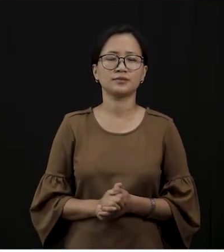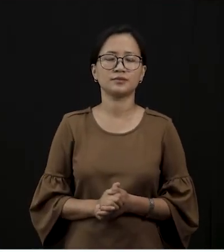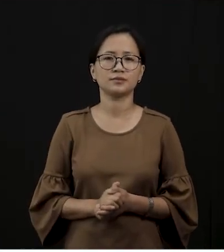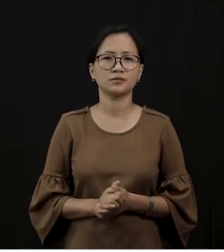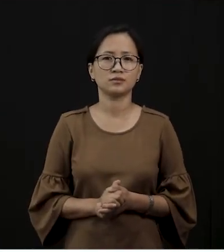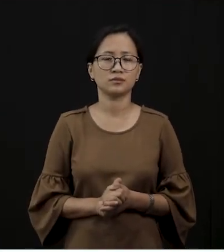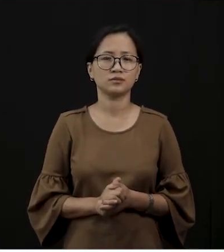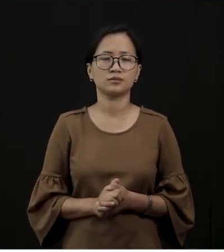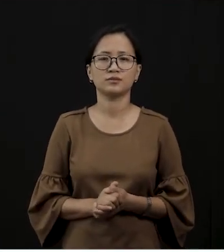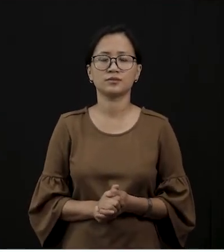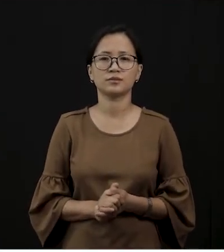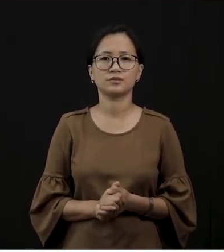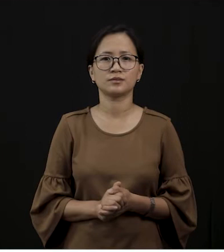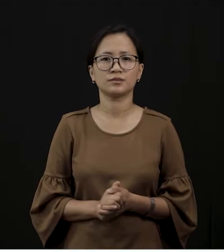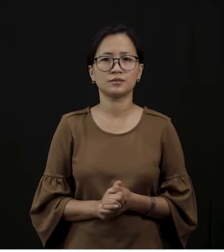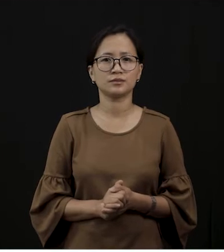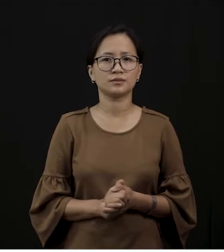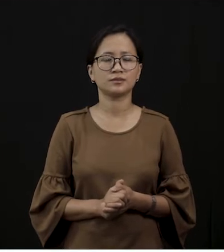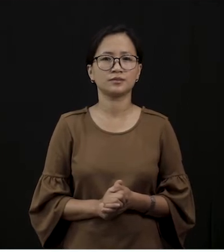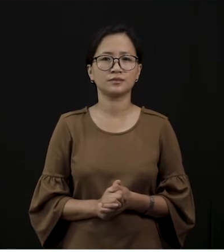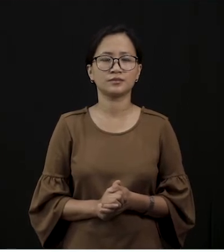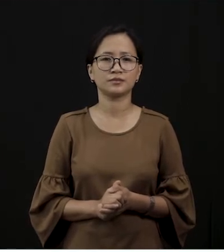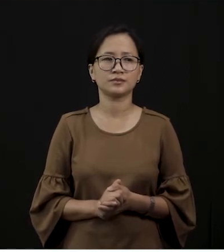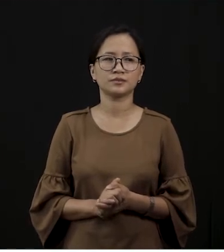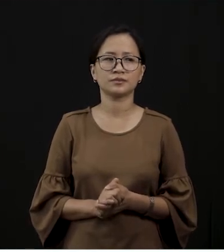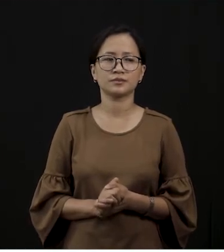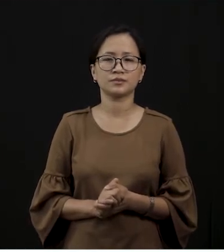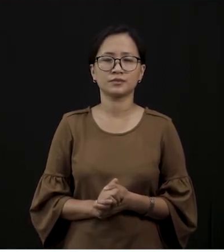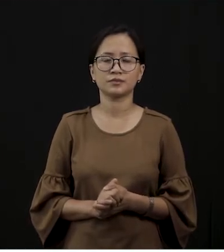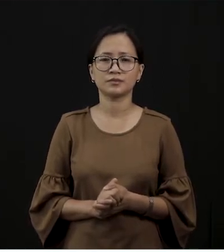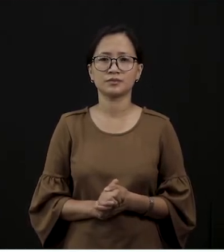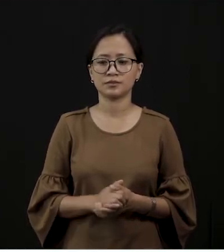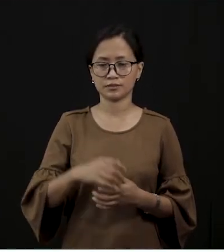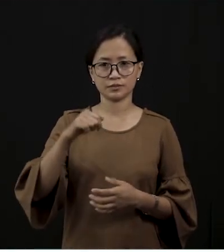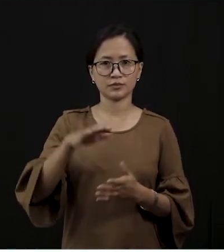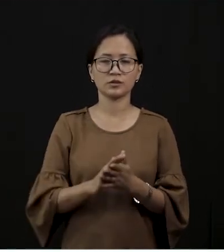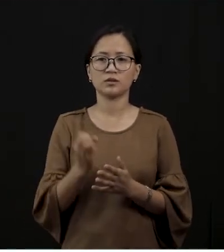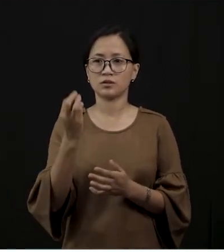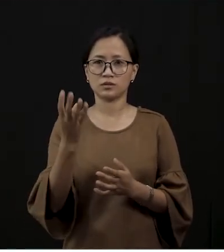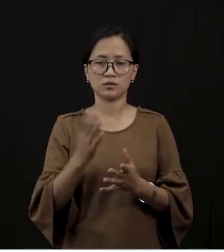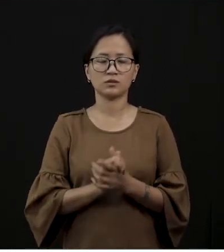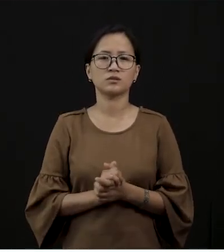yes, this is August. August 2021. This month have total